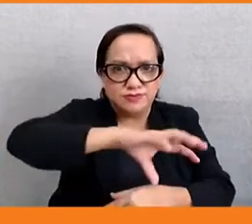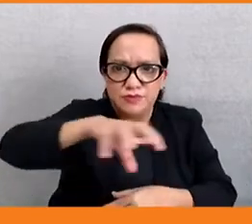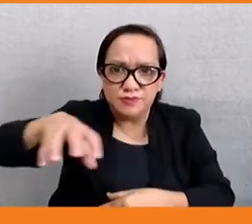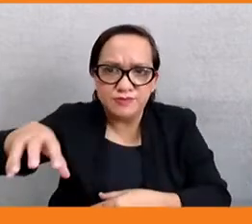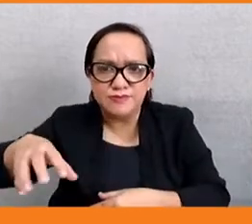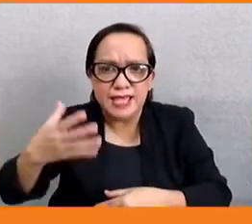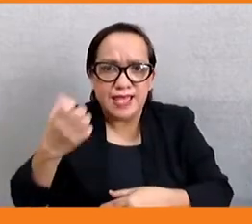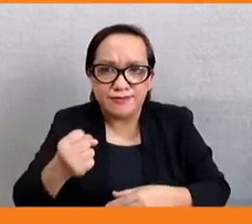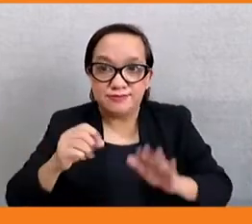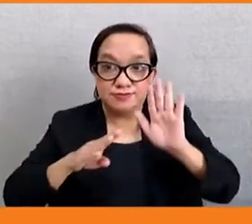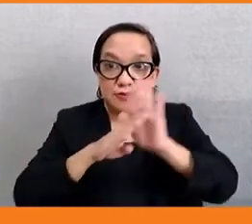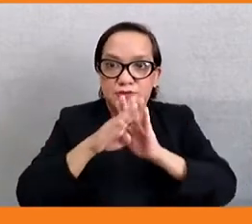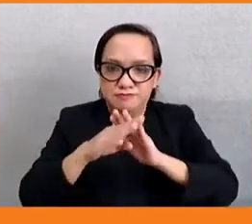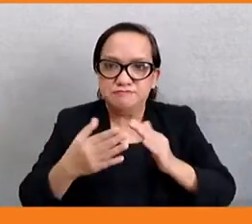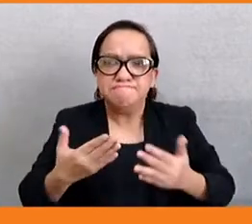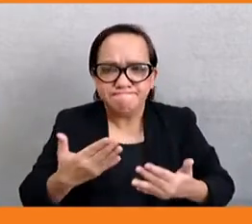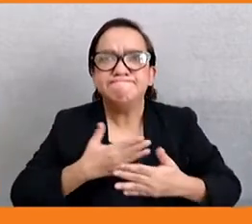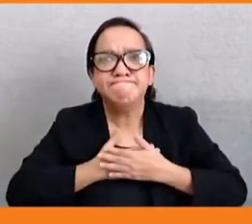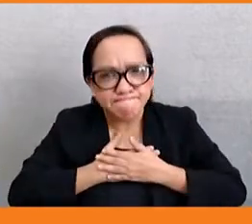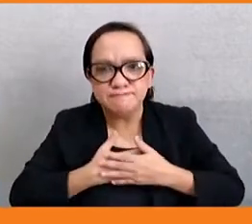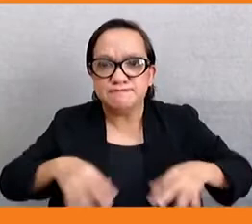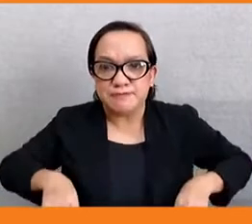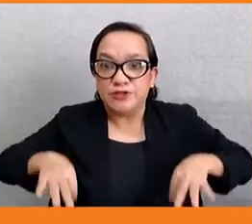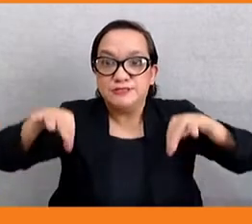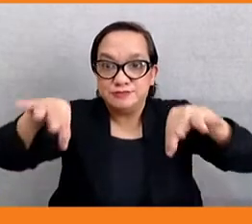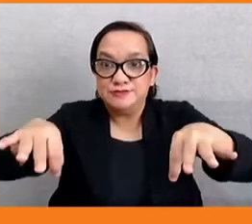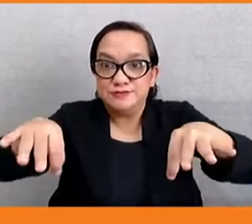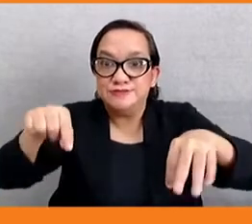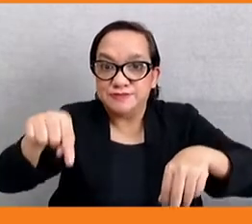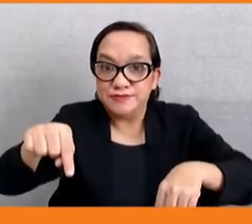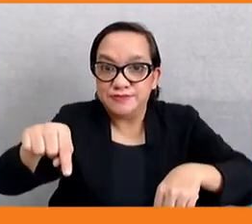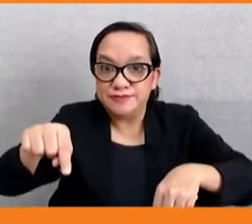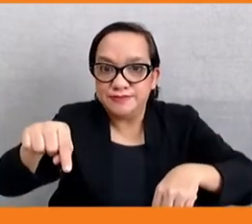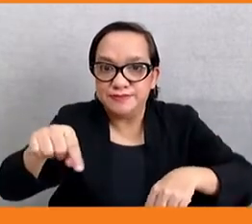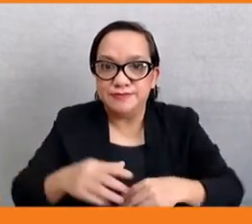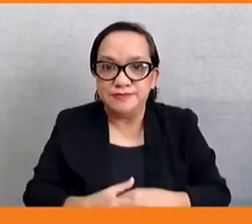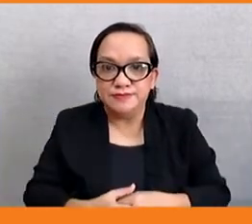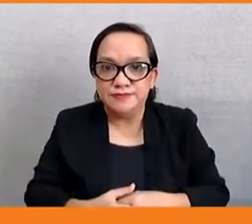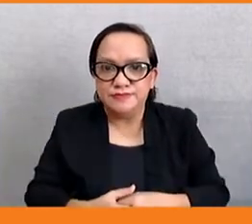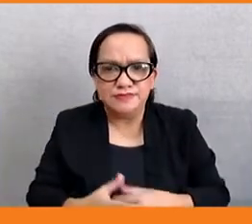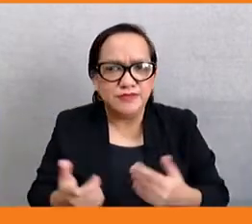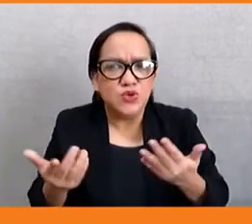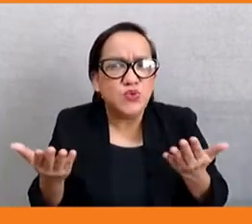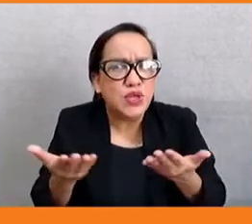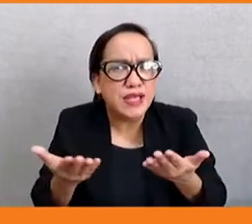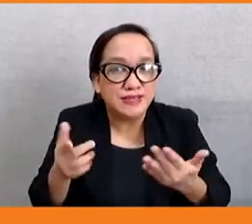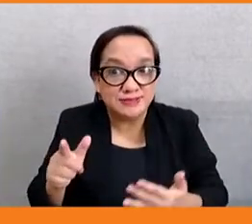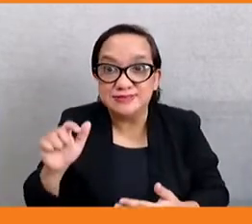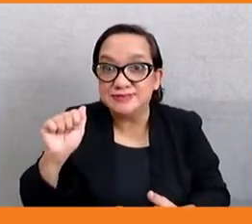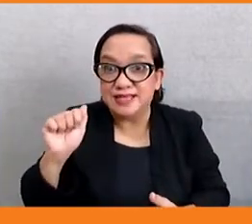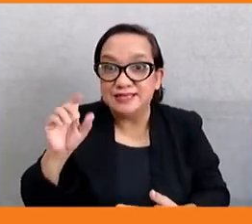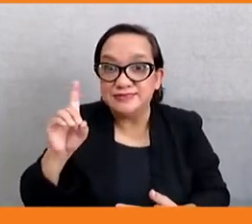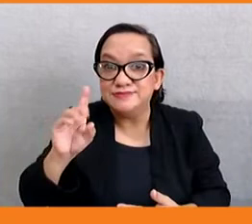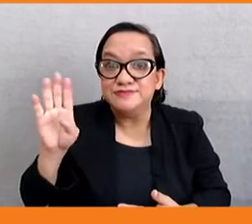staffing accordingly. We need staff to deal with digitalization within ADB, obviously. So we are supporting a wide range